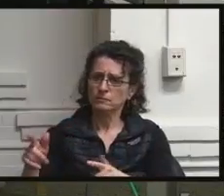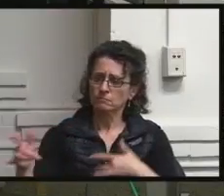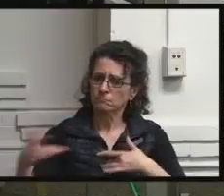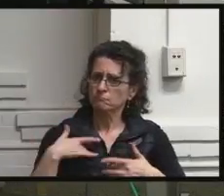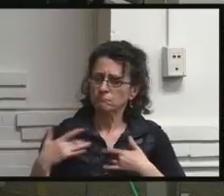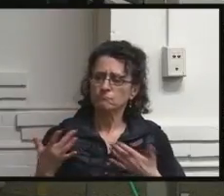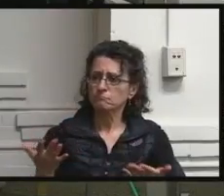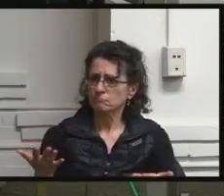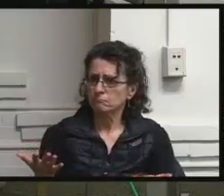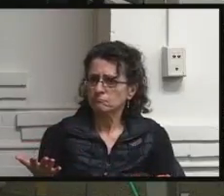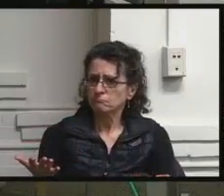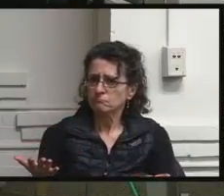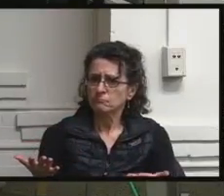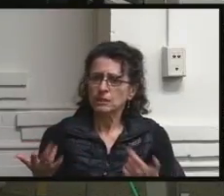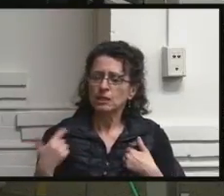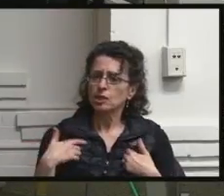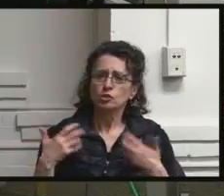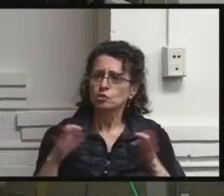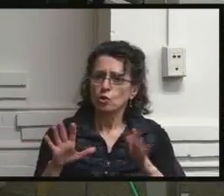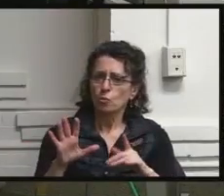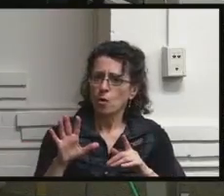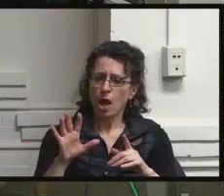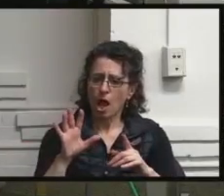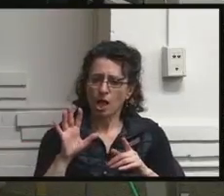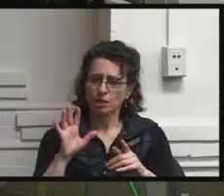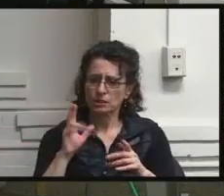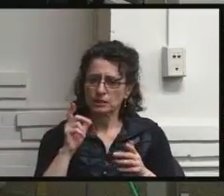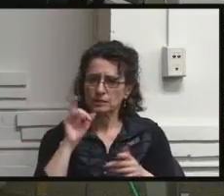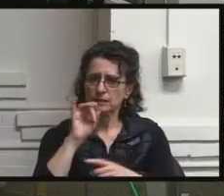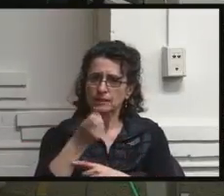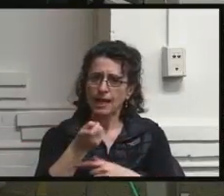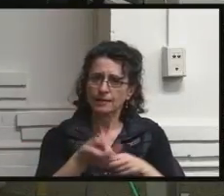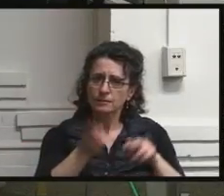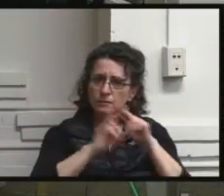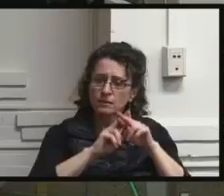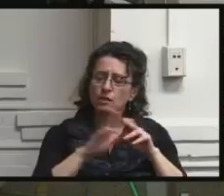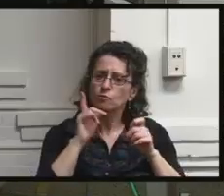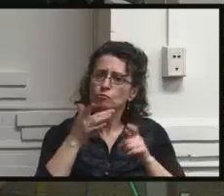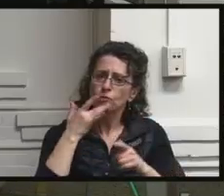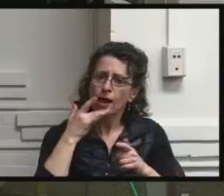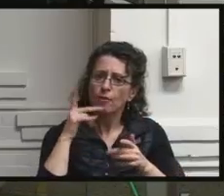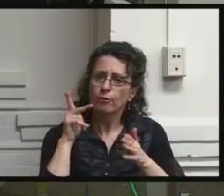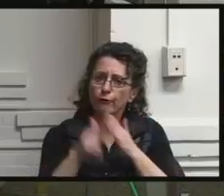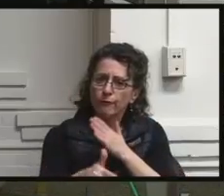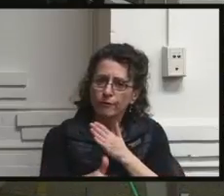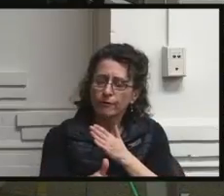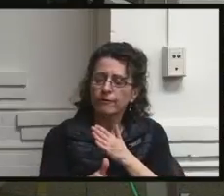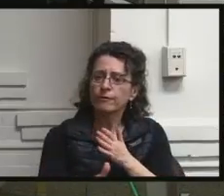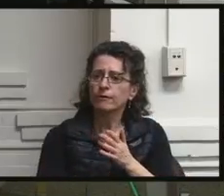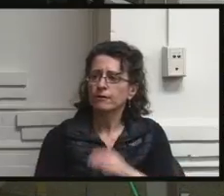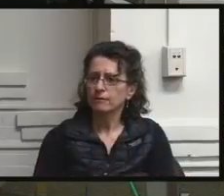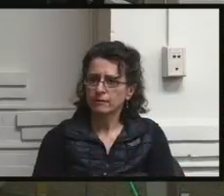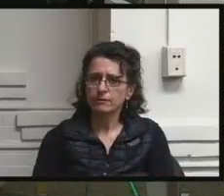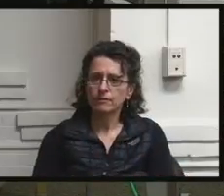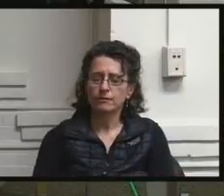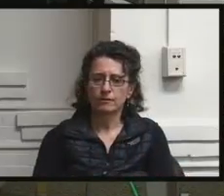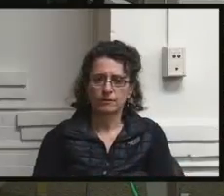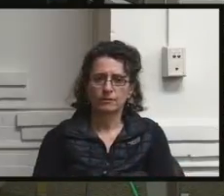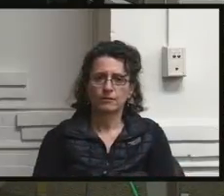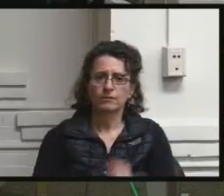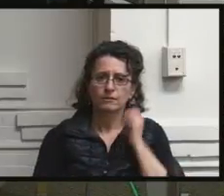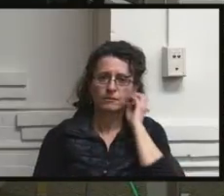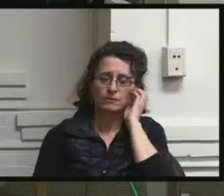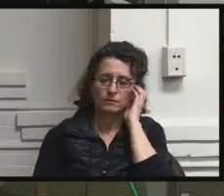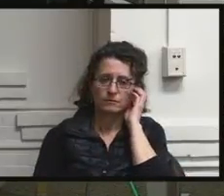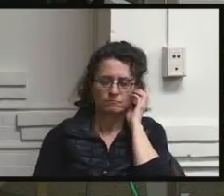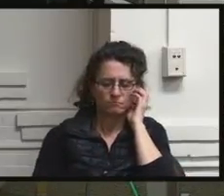concerned about tax rates, and they were certainly at the meeting, and the vote